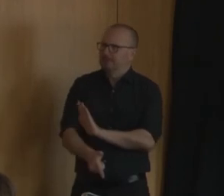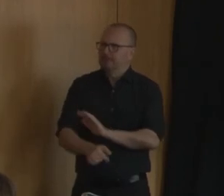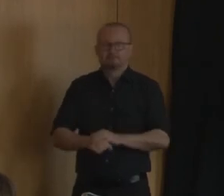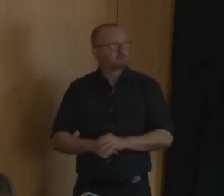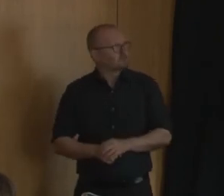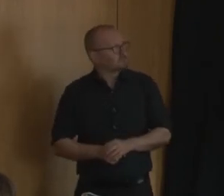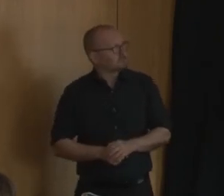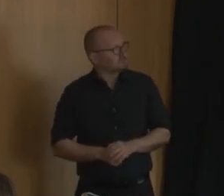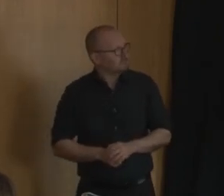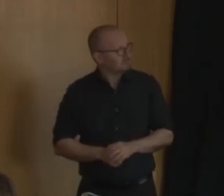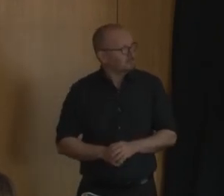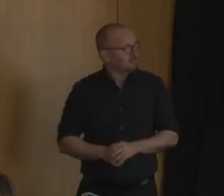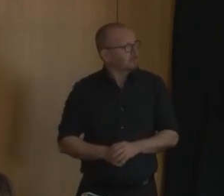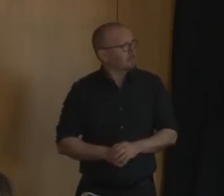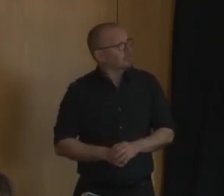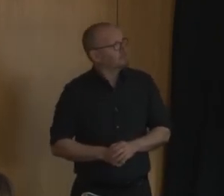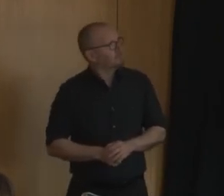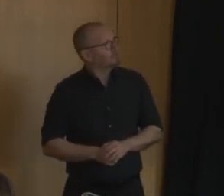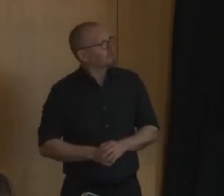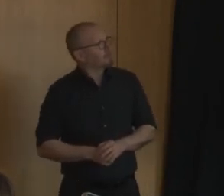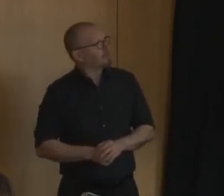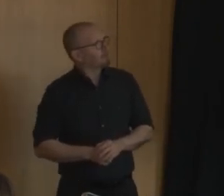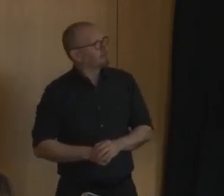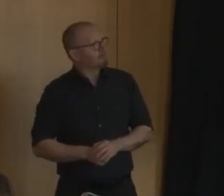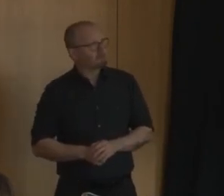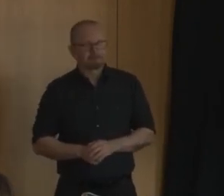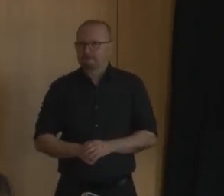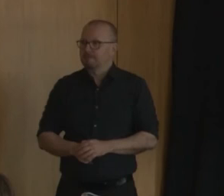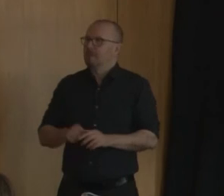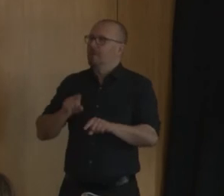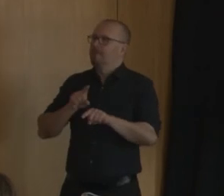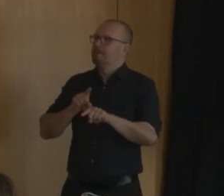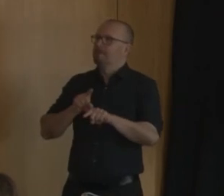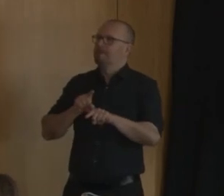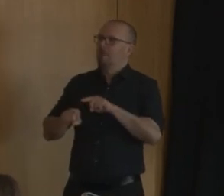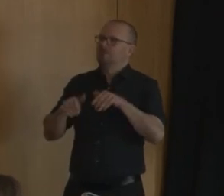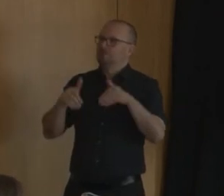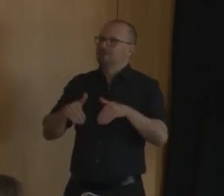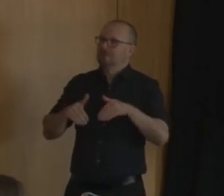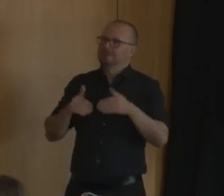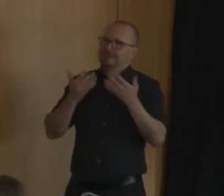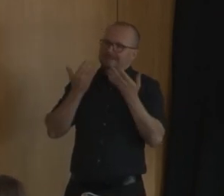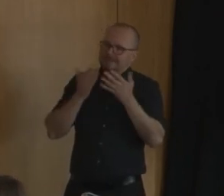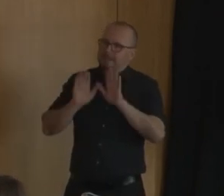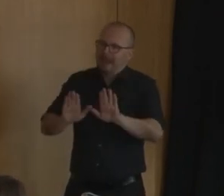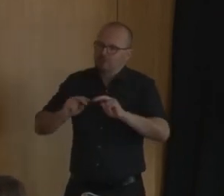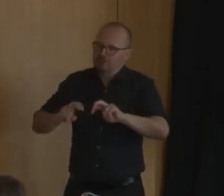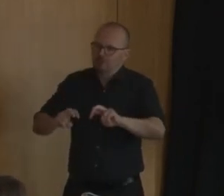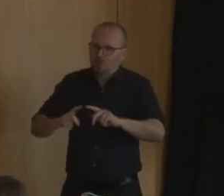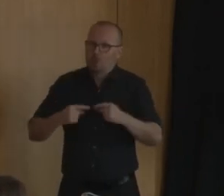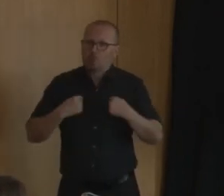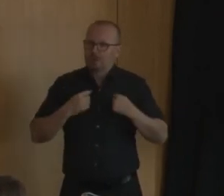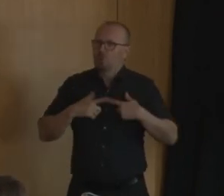relative to others. So most museums display research. Here we're wanting to contribute to it. So it's